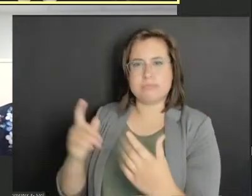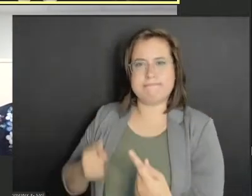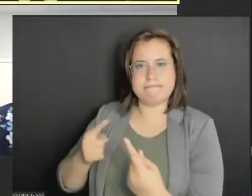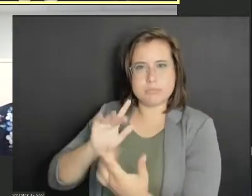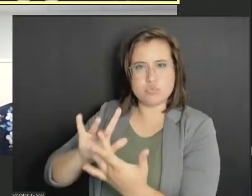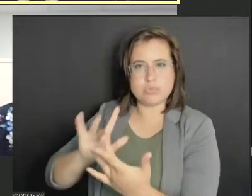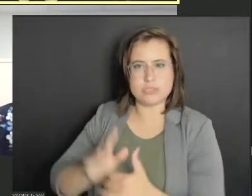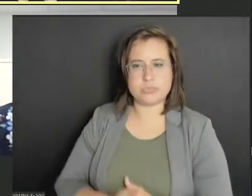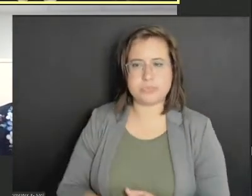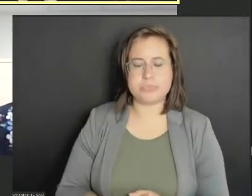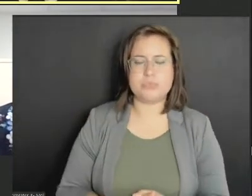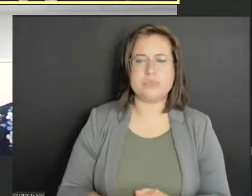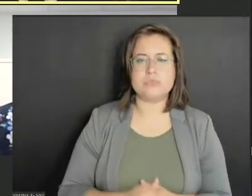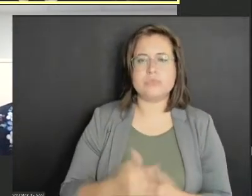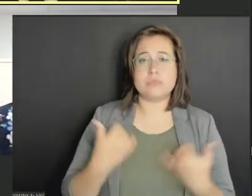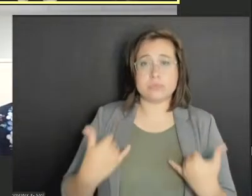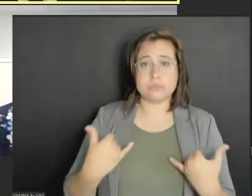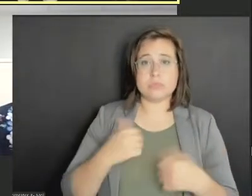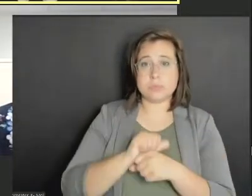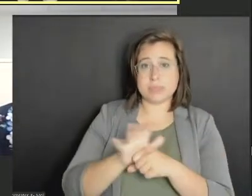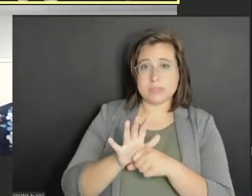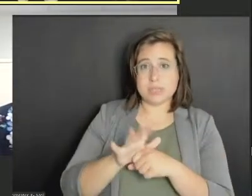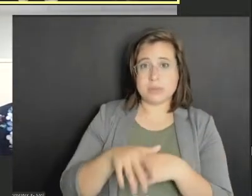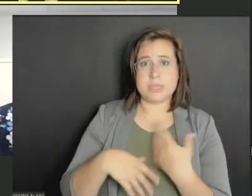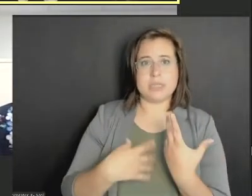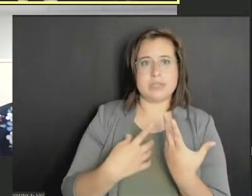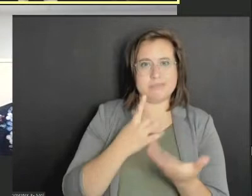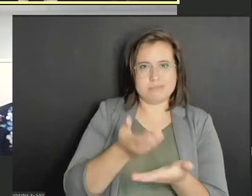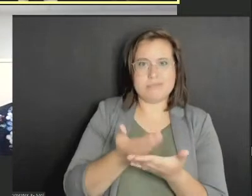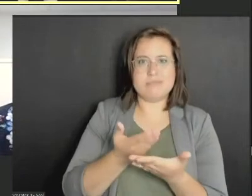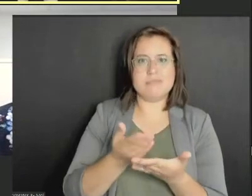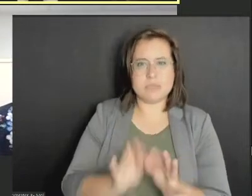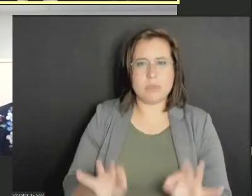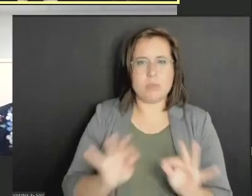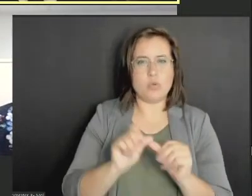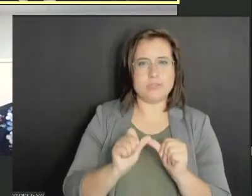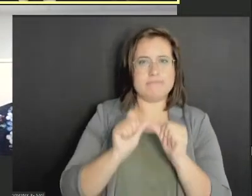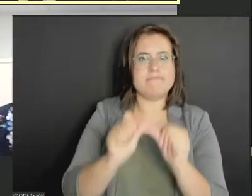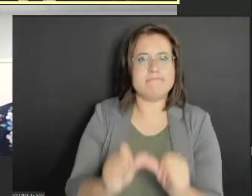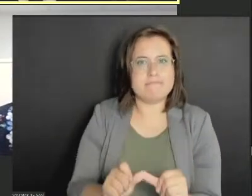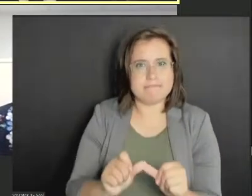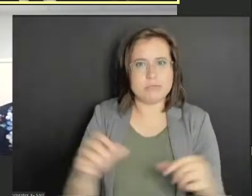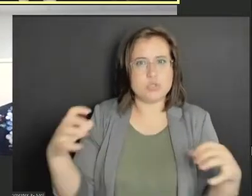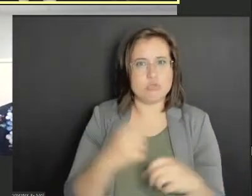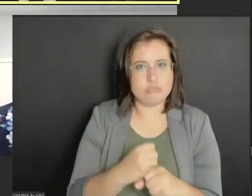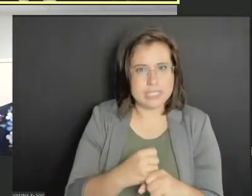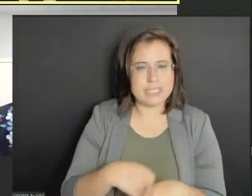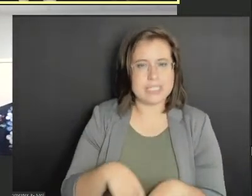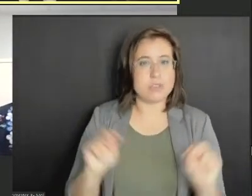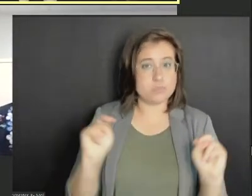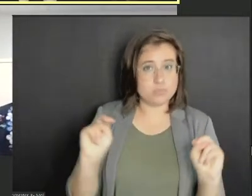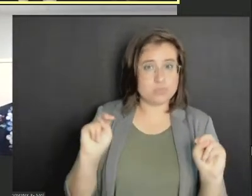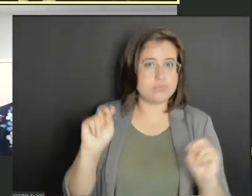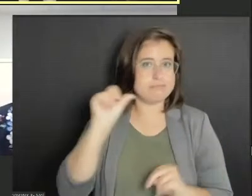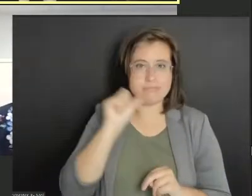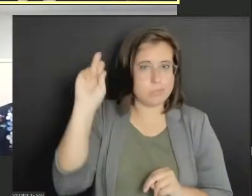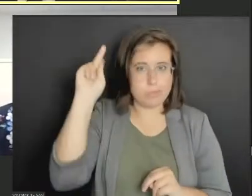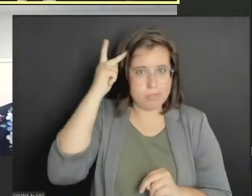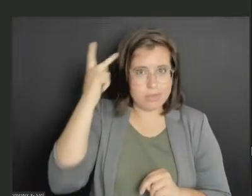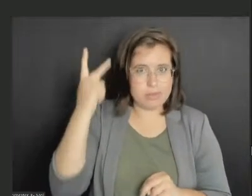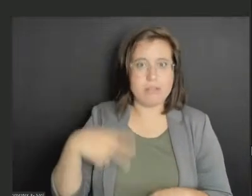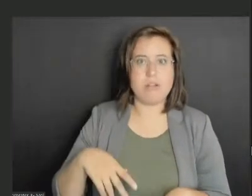This pandemic has shown us how important it is to maintain a cohesive and apolitical informational campaign during public health